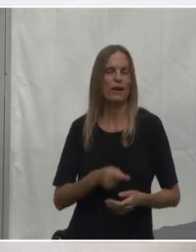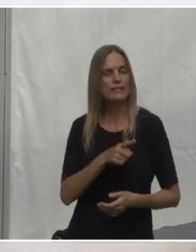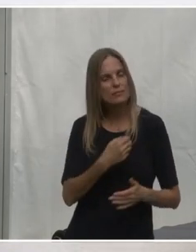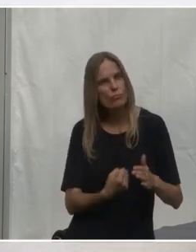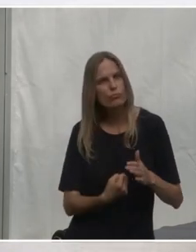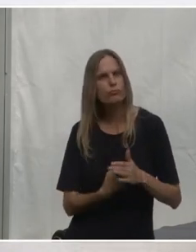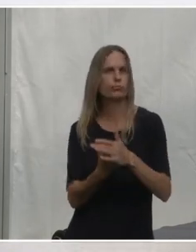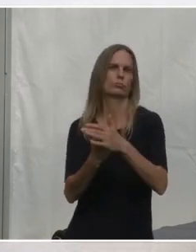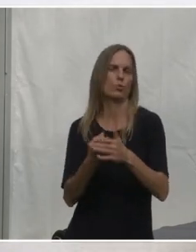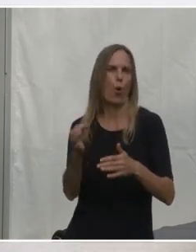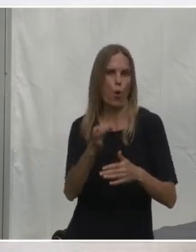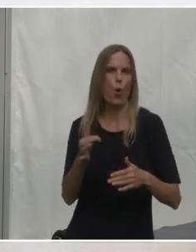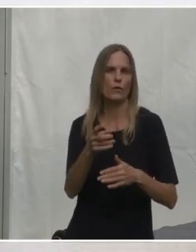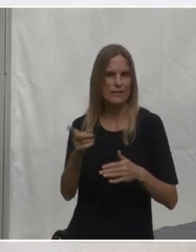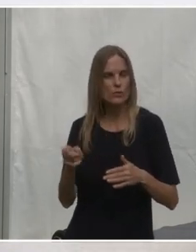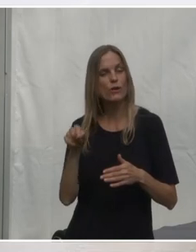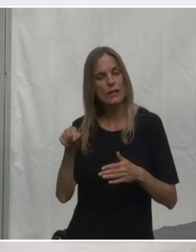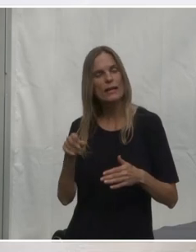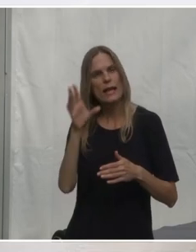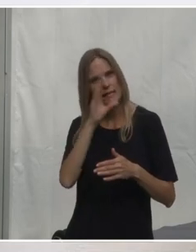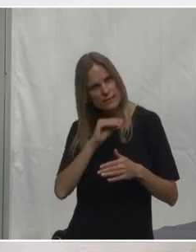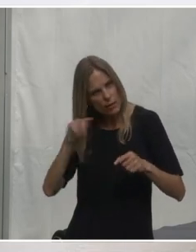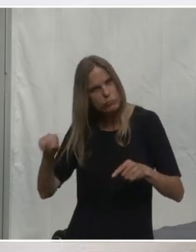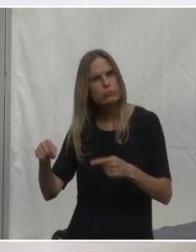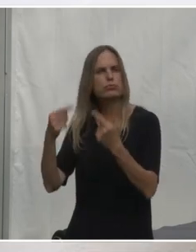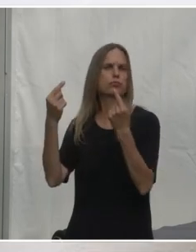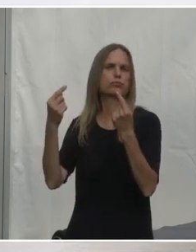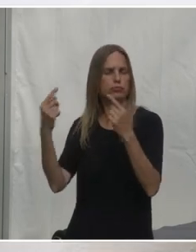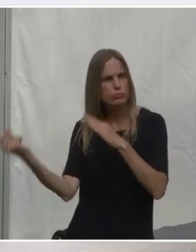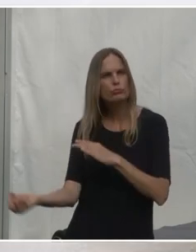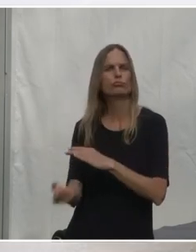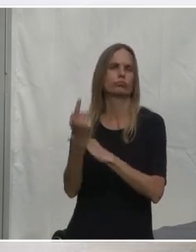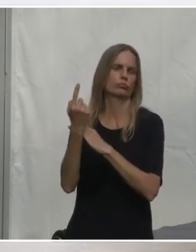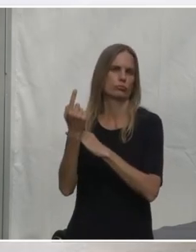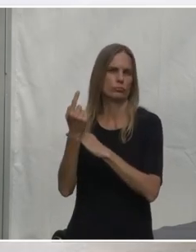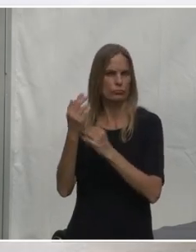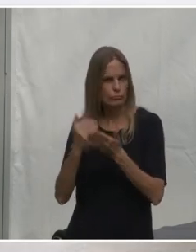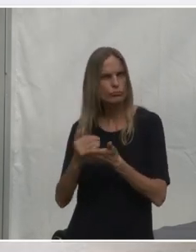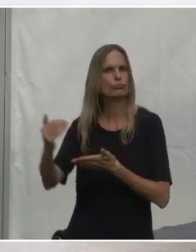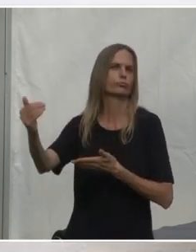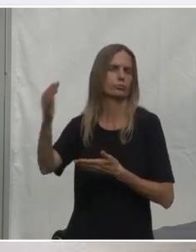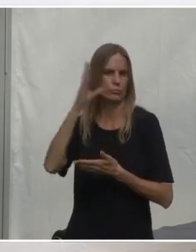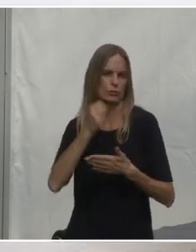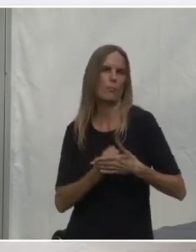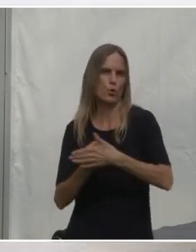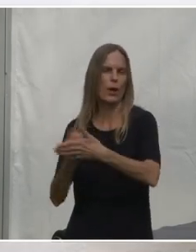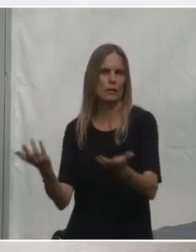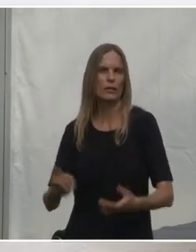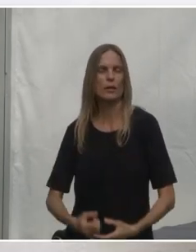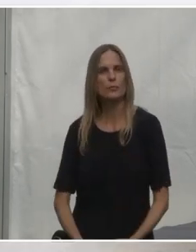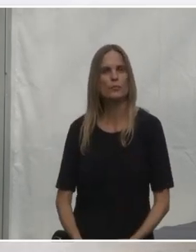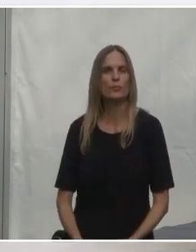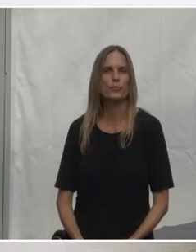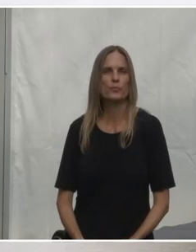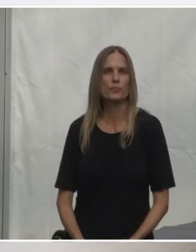for such organizations to build themselves up, get themselves started, and if need be, keep them going as well. But that's